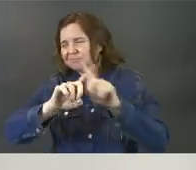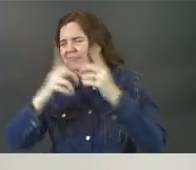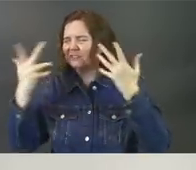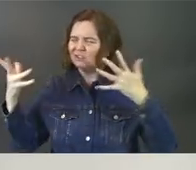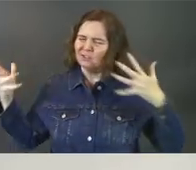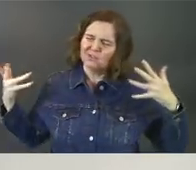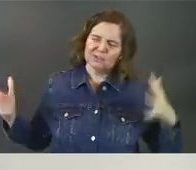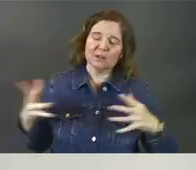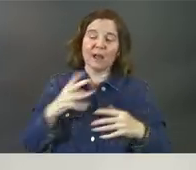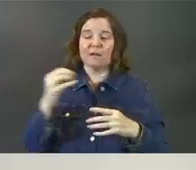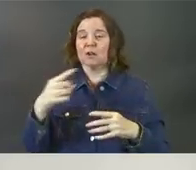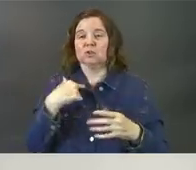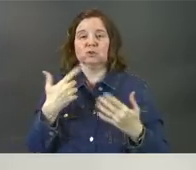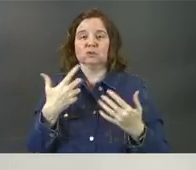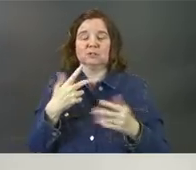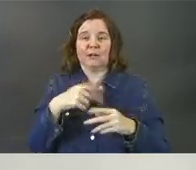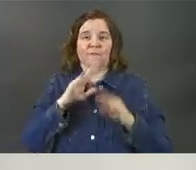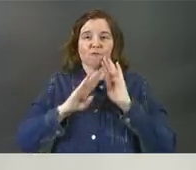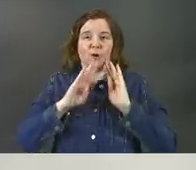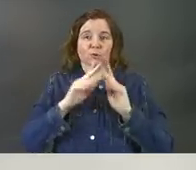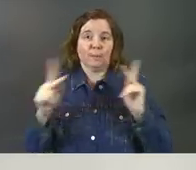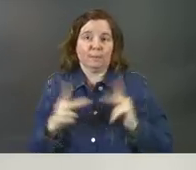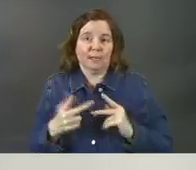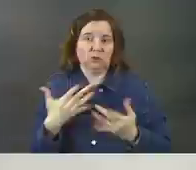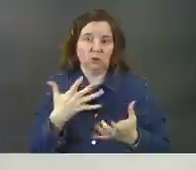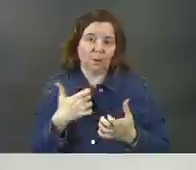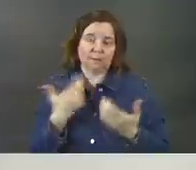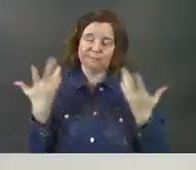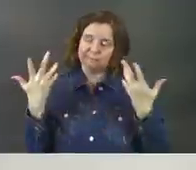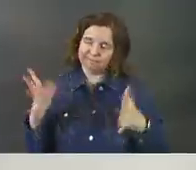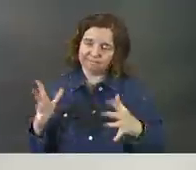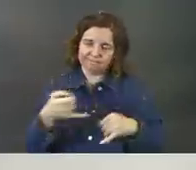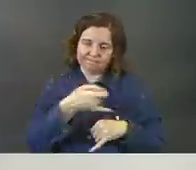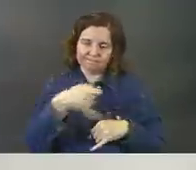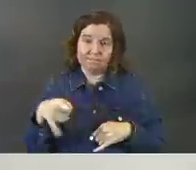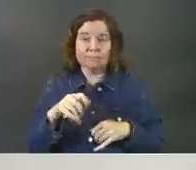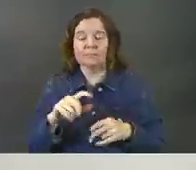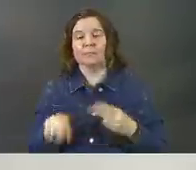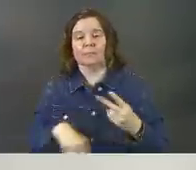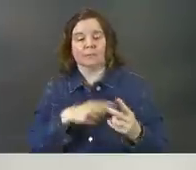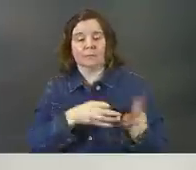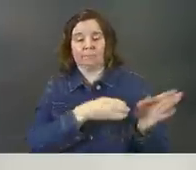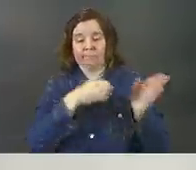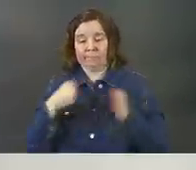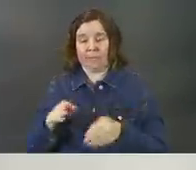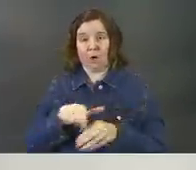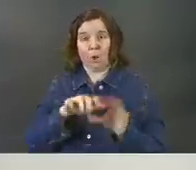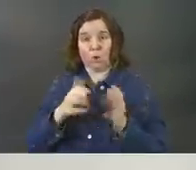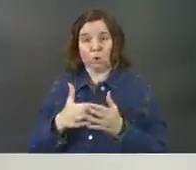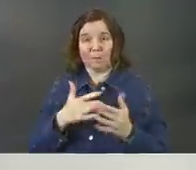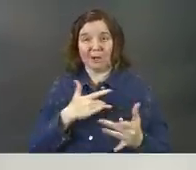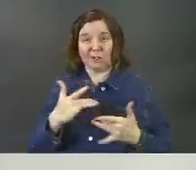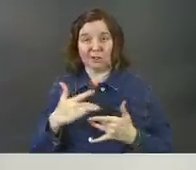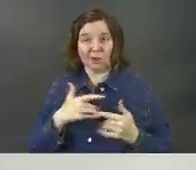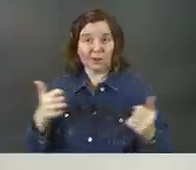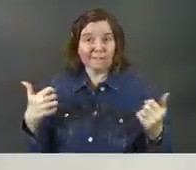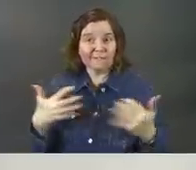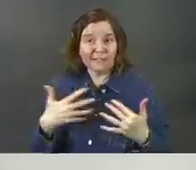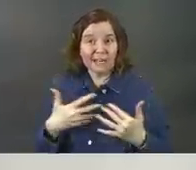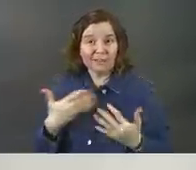are out there, and you're just in a frustrated place. You just like this to be over. Another group of you are fearful/concerned